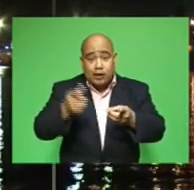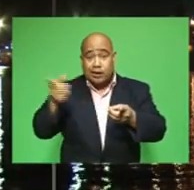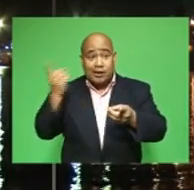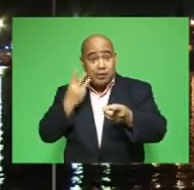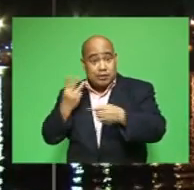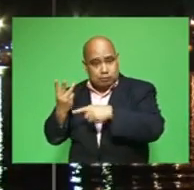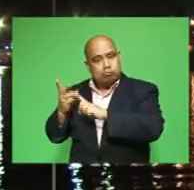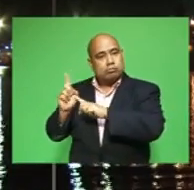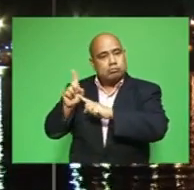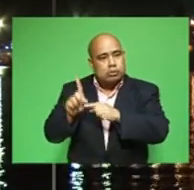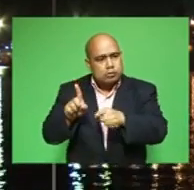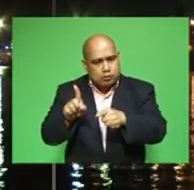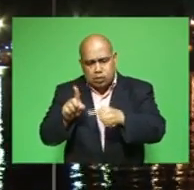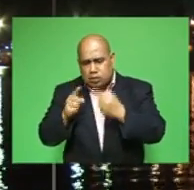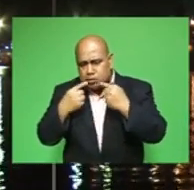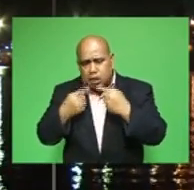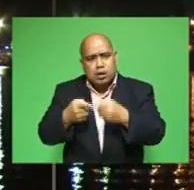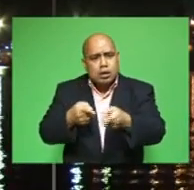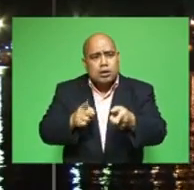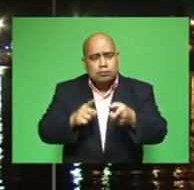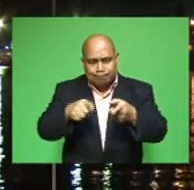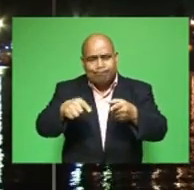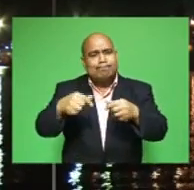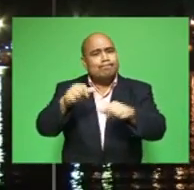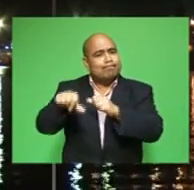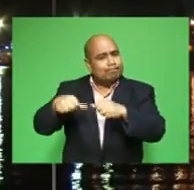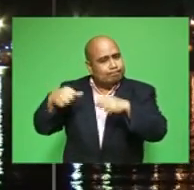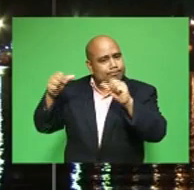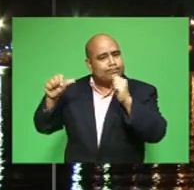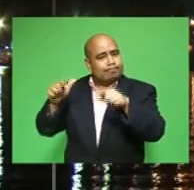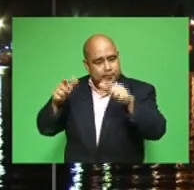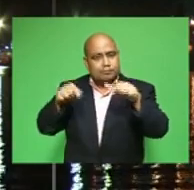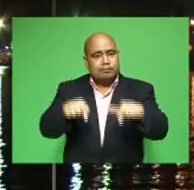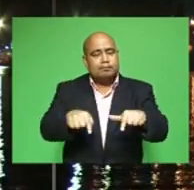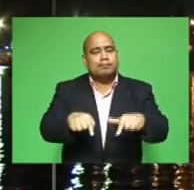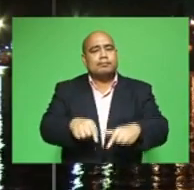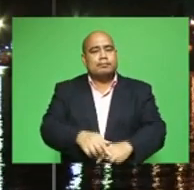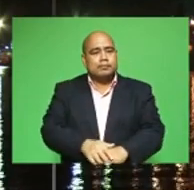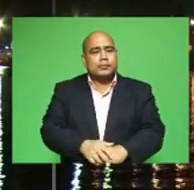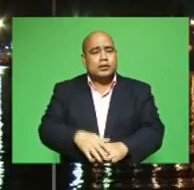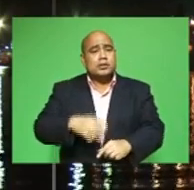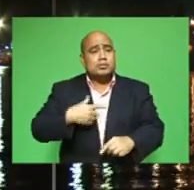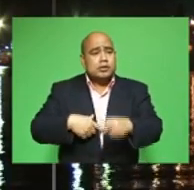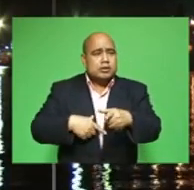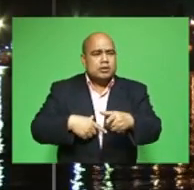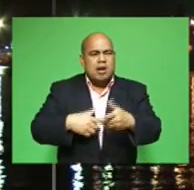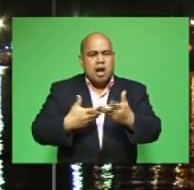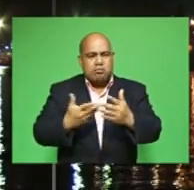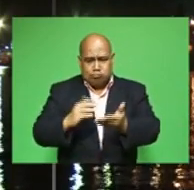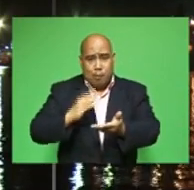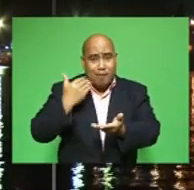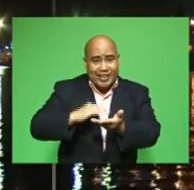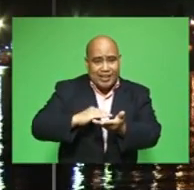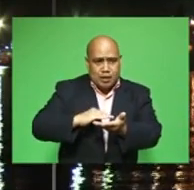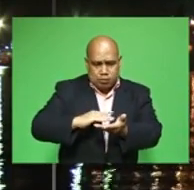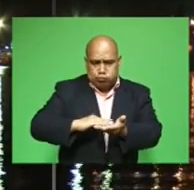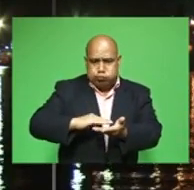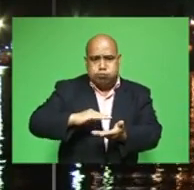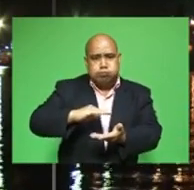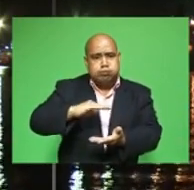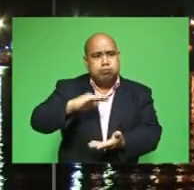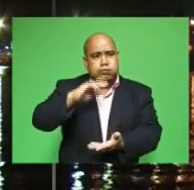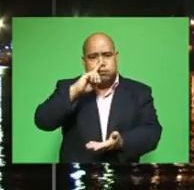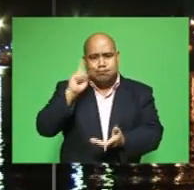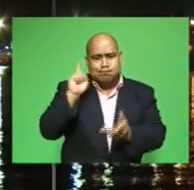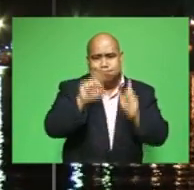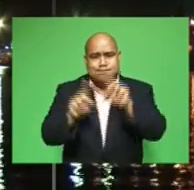says this is an achievement for the association, as the influx statistics are way above the number of clients recorded last year.